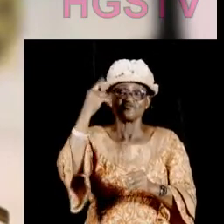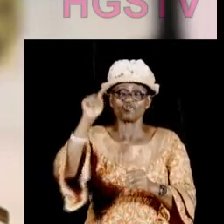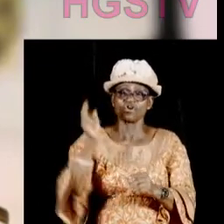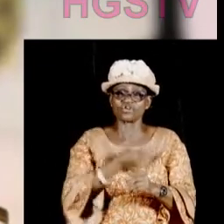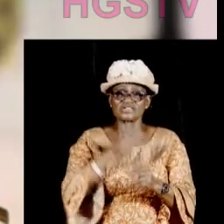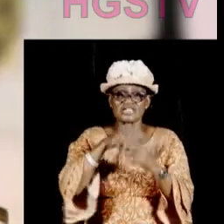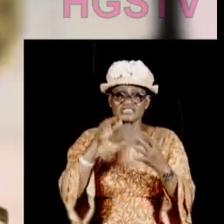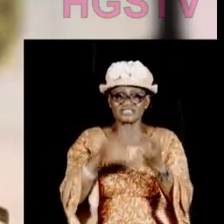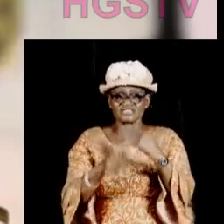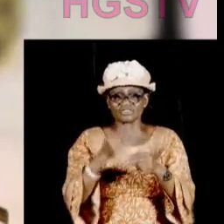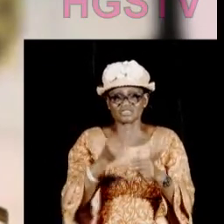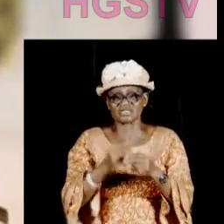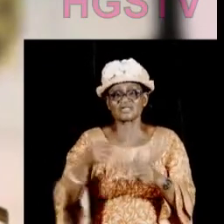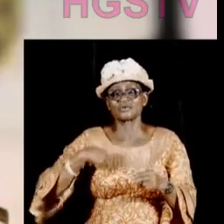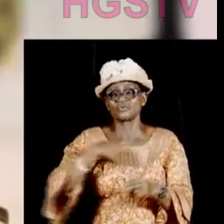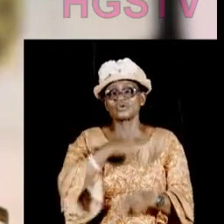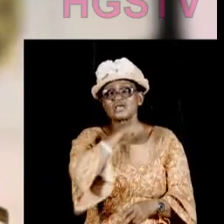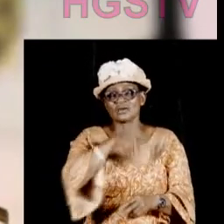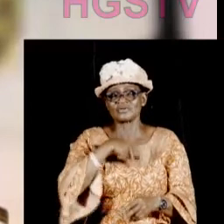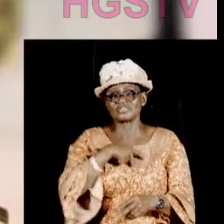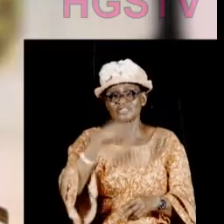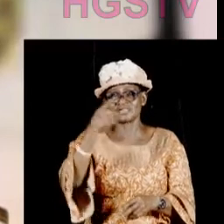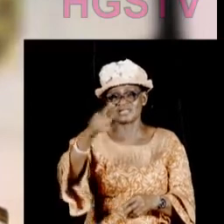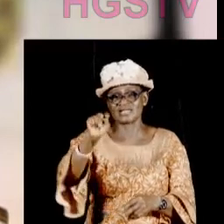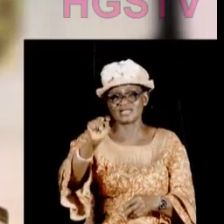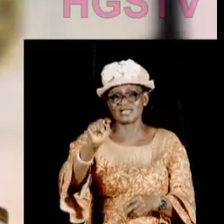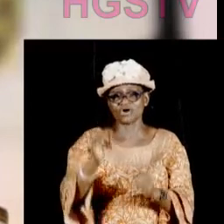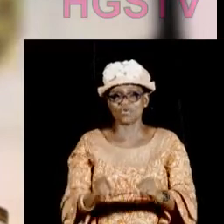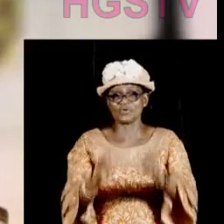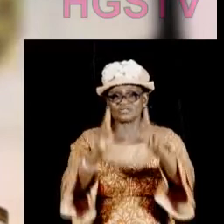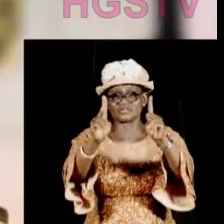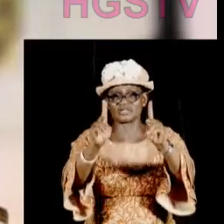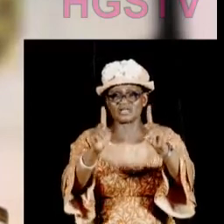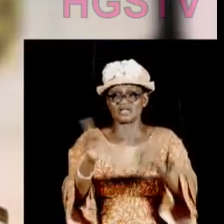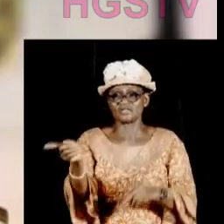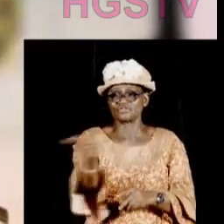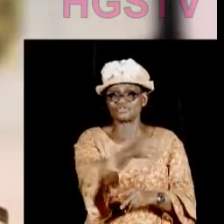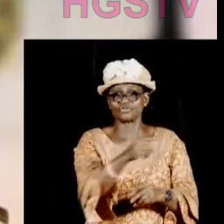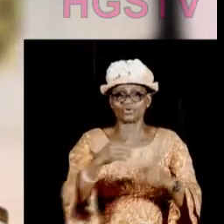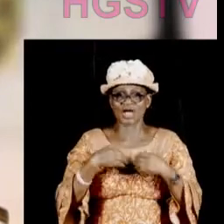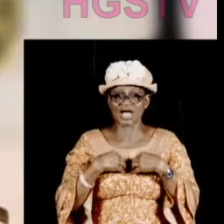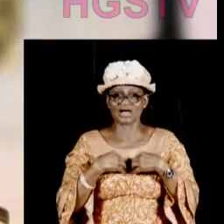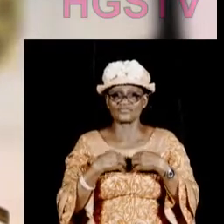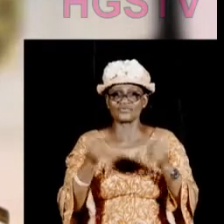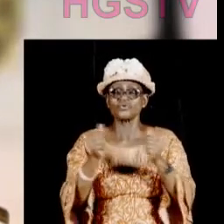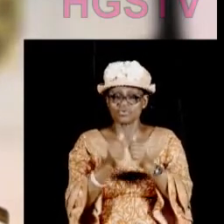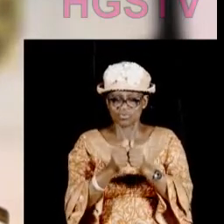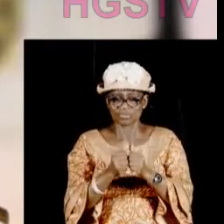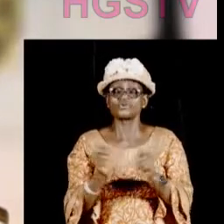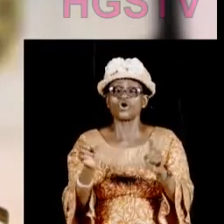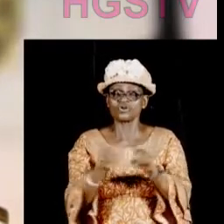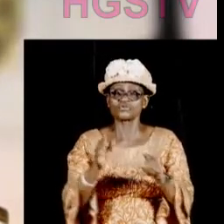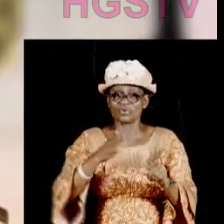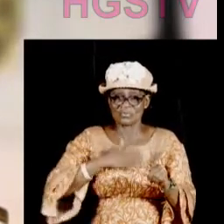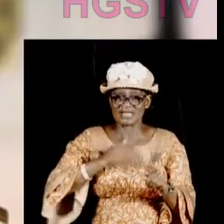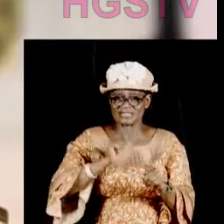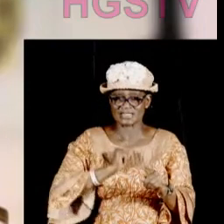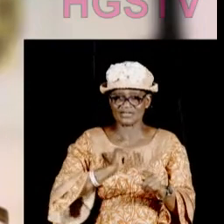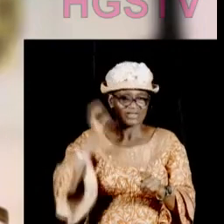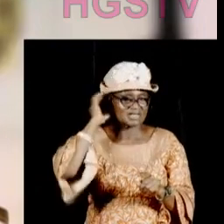also appreciate the opportunity you have with also myself hearing